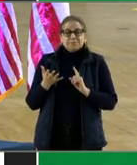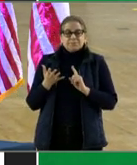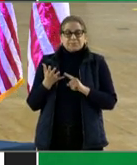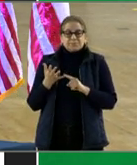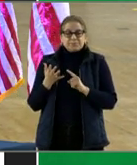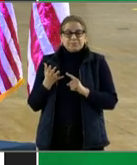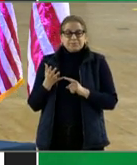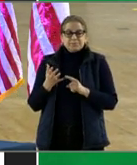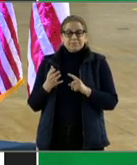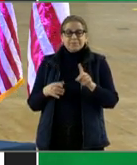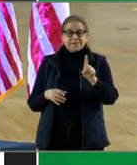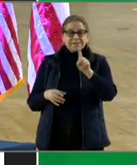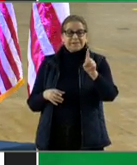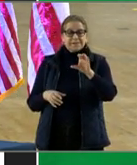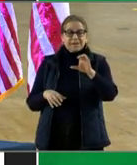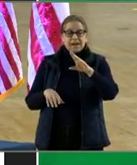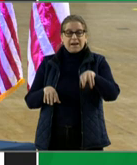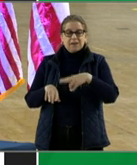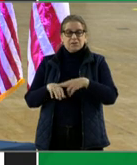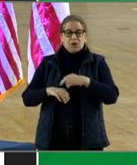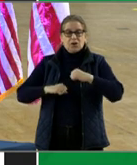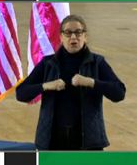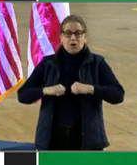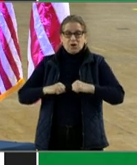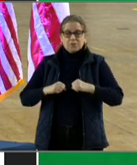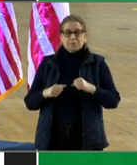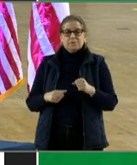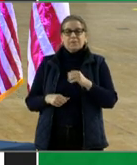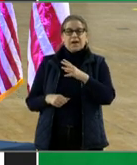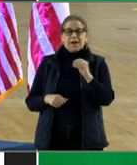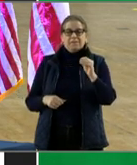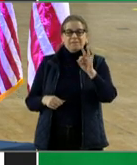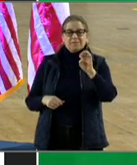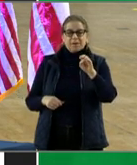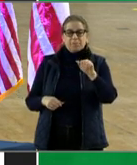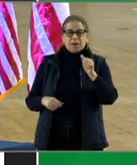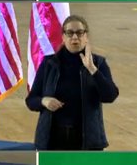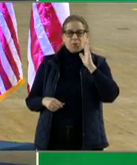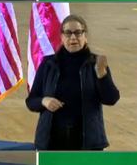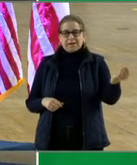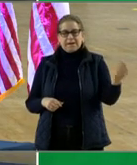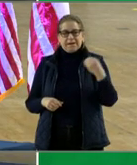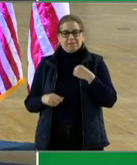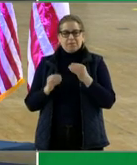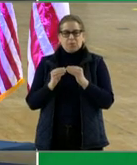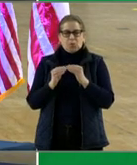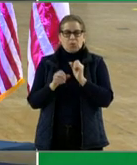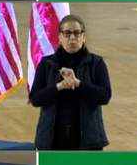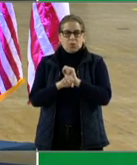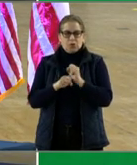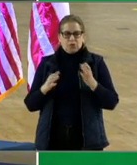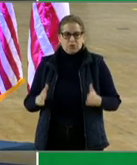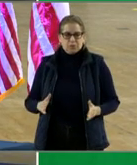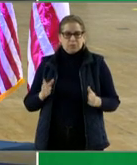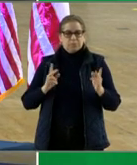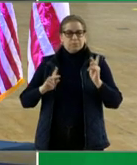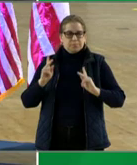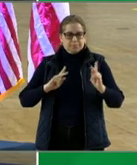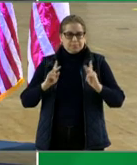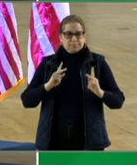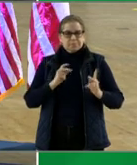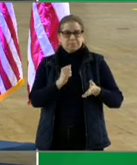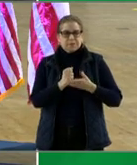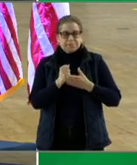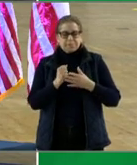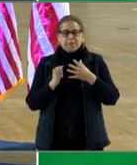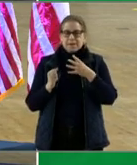workforce. Of course, more hospitalizations and more beds means a need for more supplies.